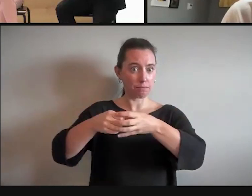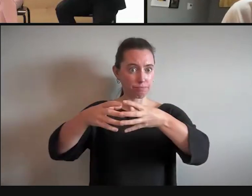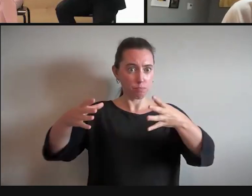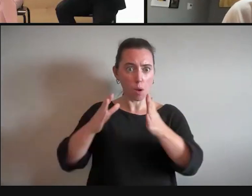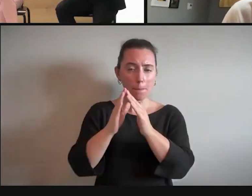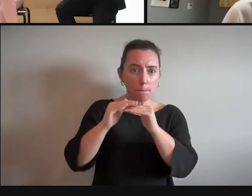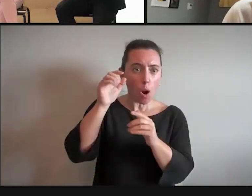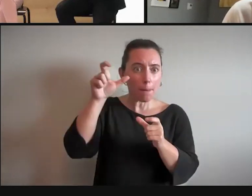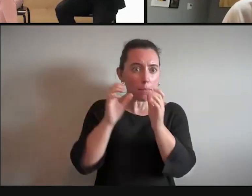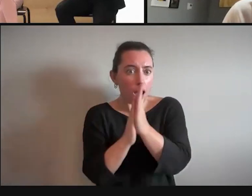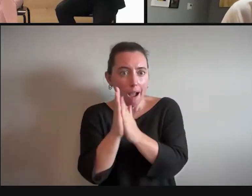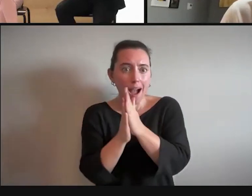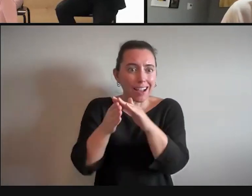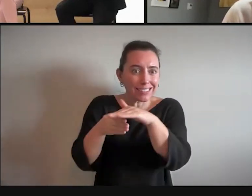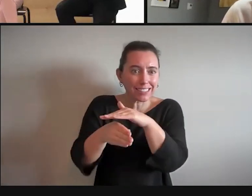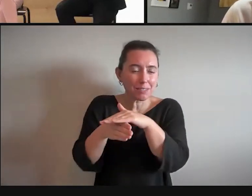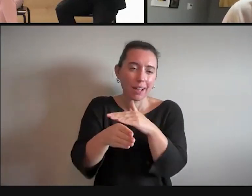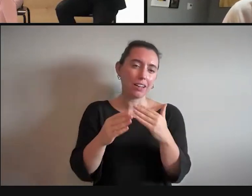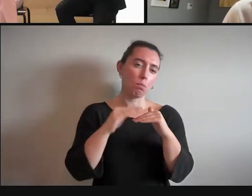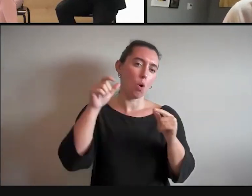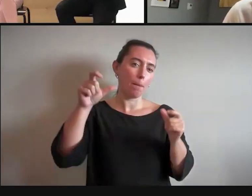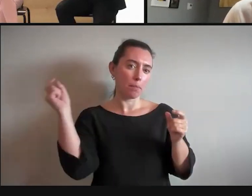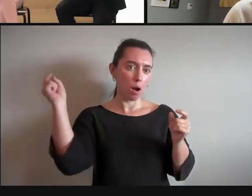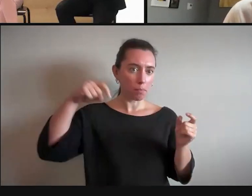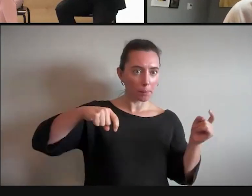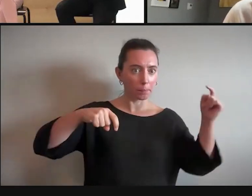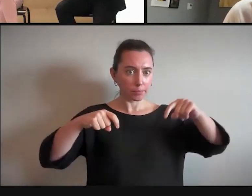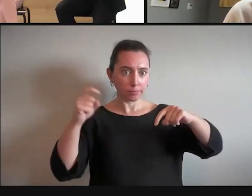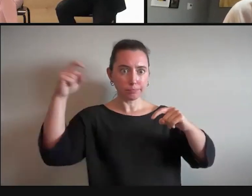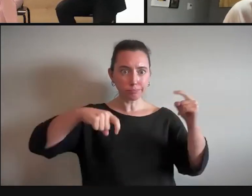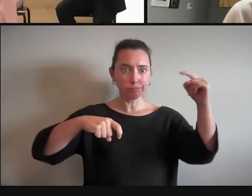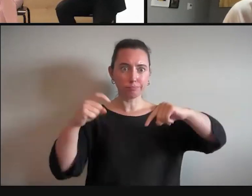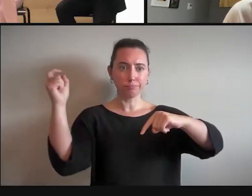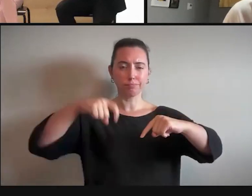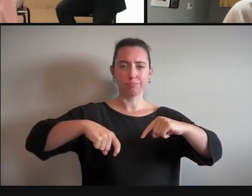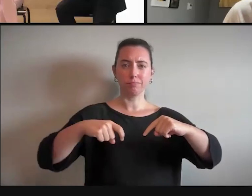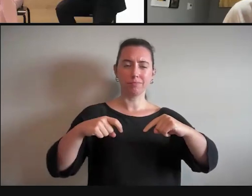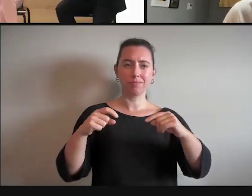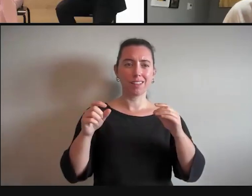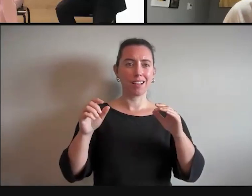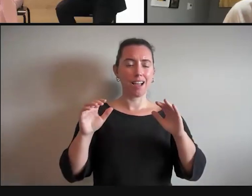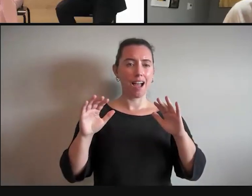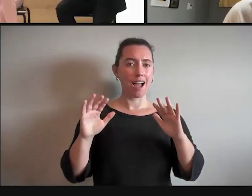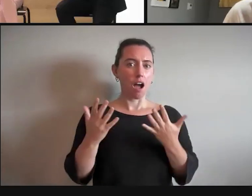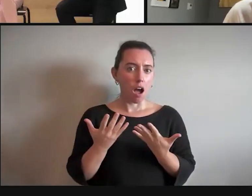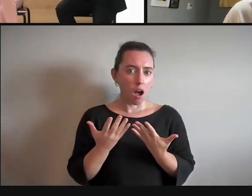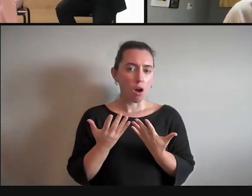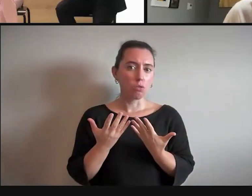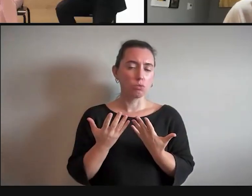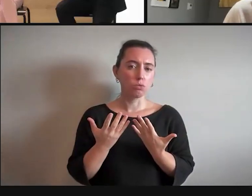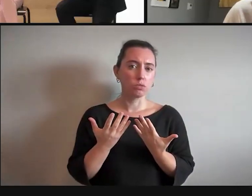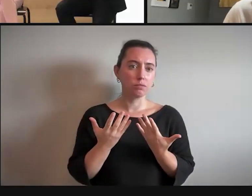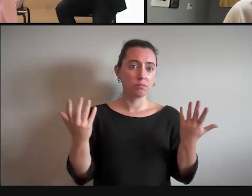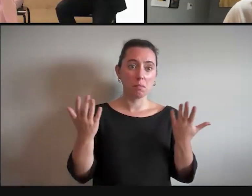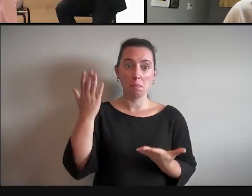of newcomers in the industry, and you have to at least a client who going